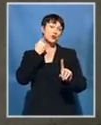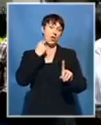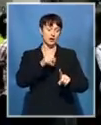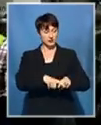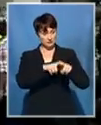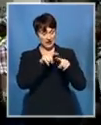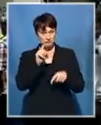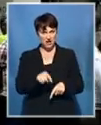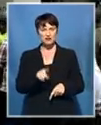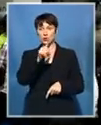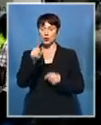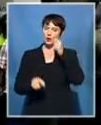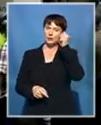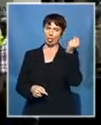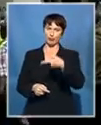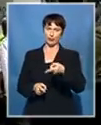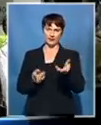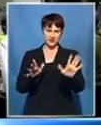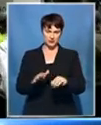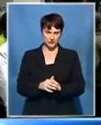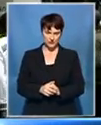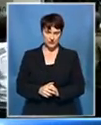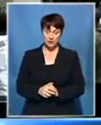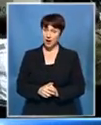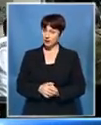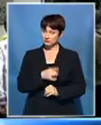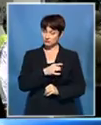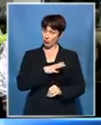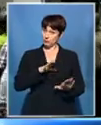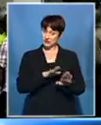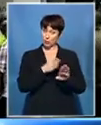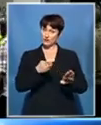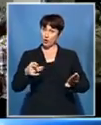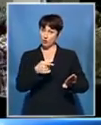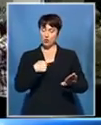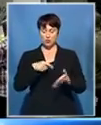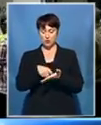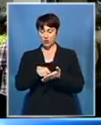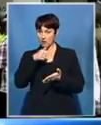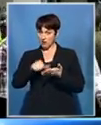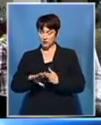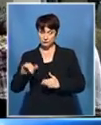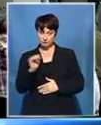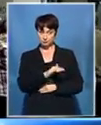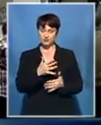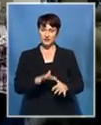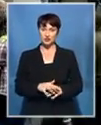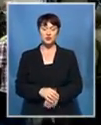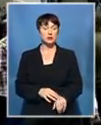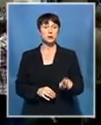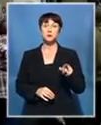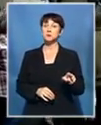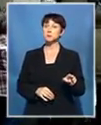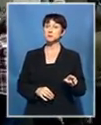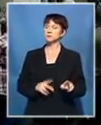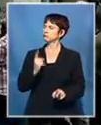against him. We, as you know, wrote to the Portfolio Committee. We asked the Portfolio Committee to deal with this matter, but the